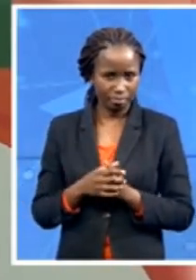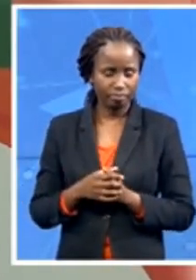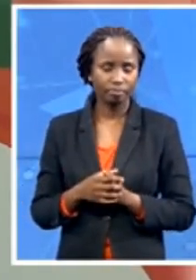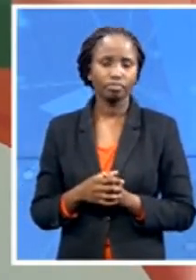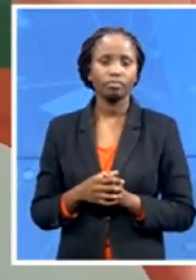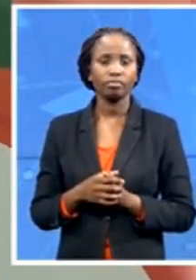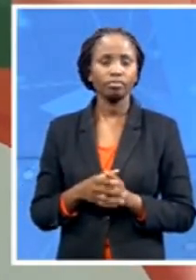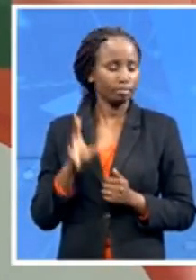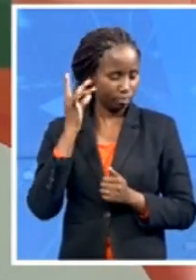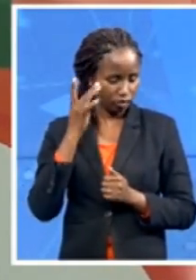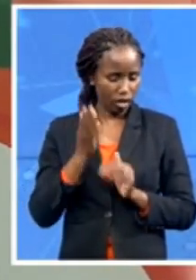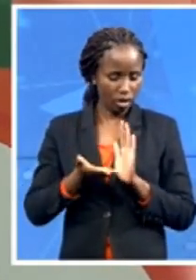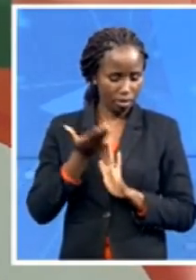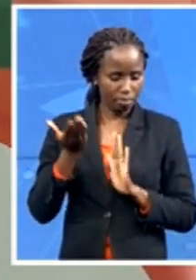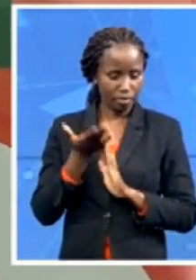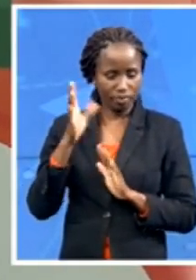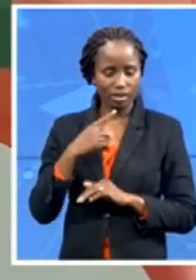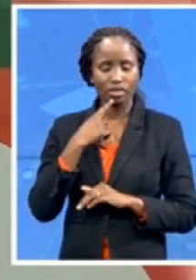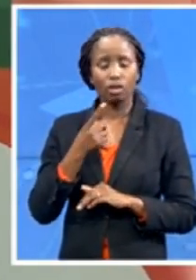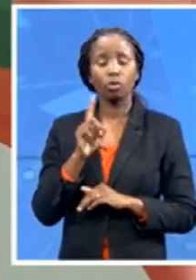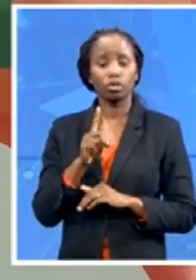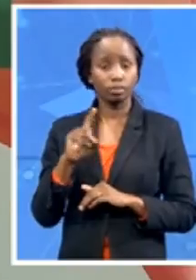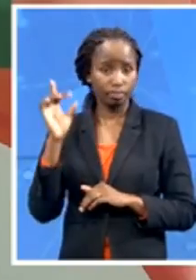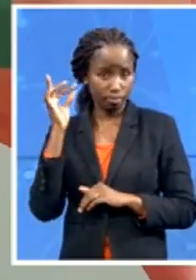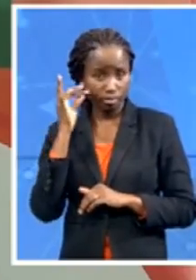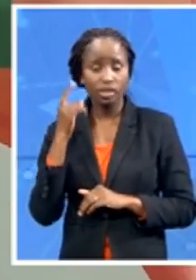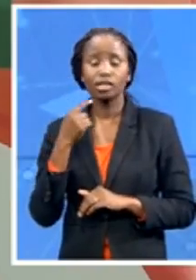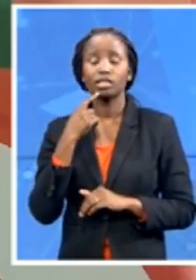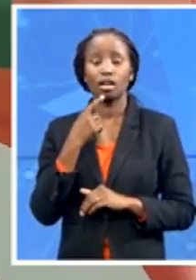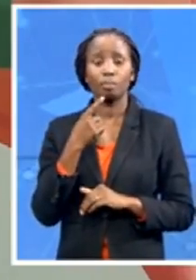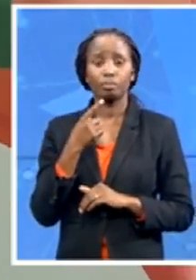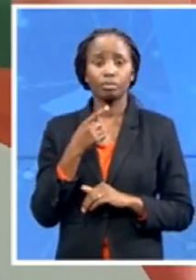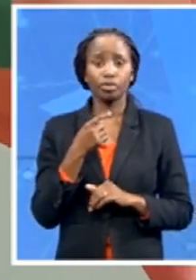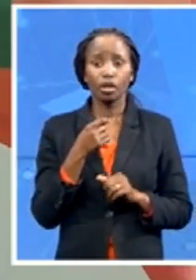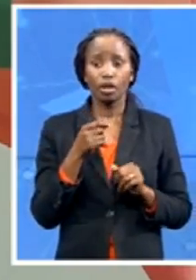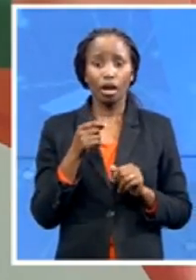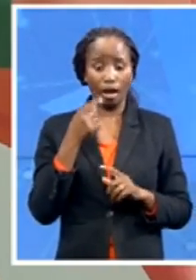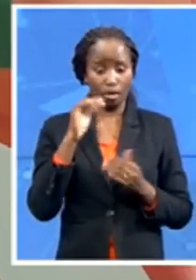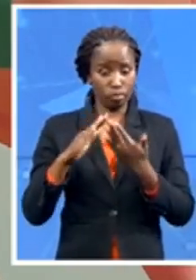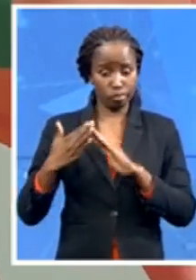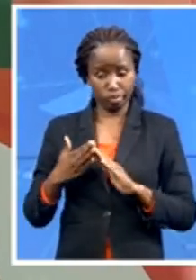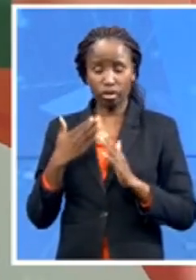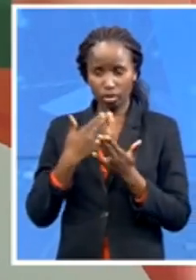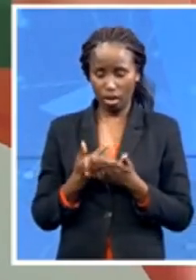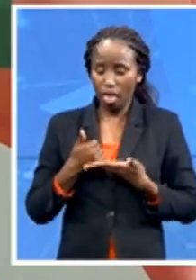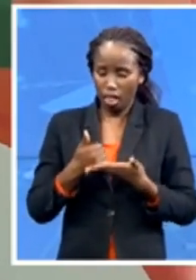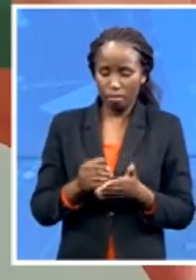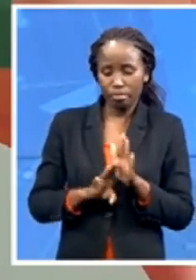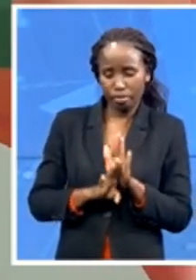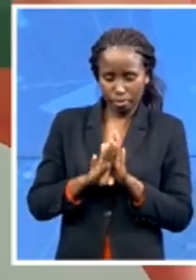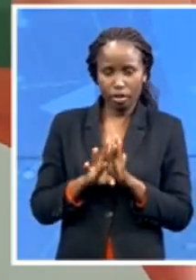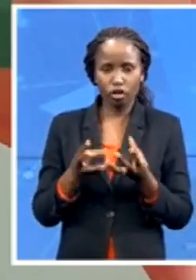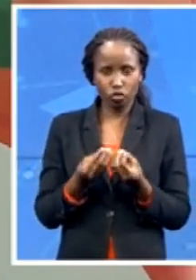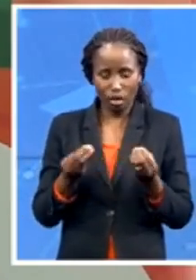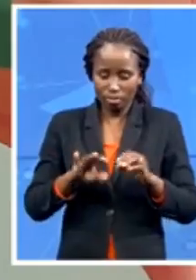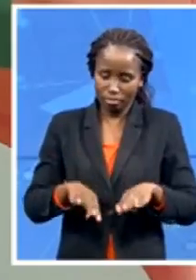a village to raise a child is true. UDM municipalities will therefore